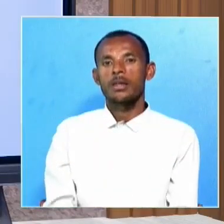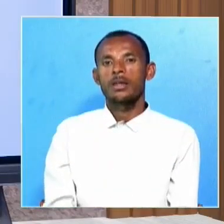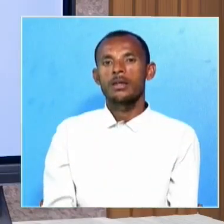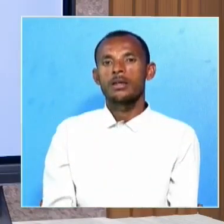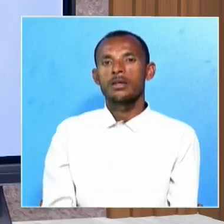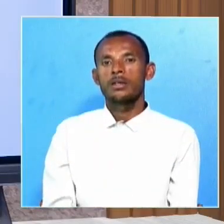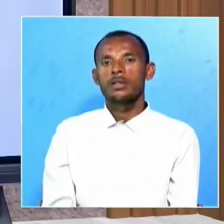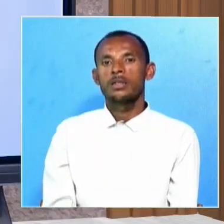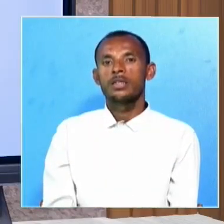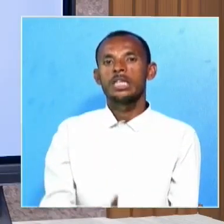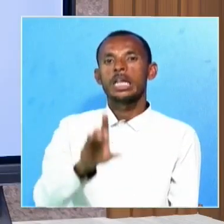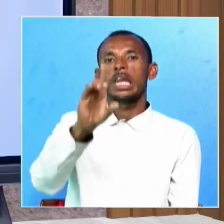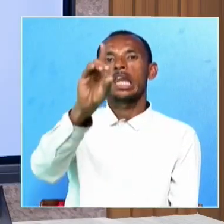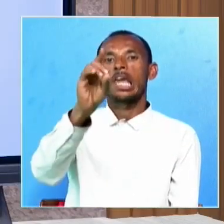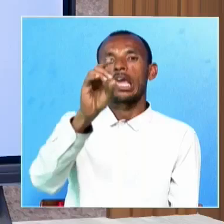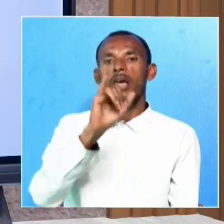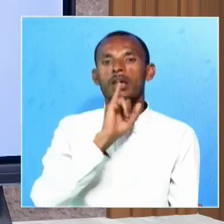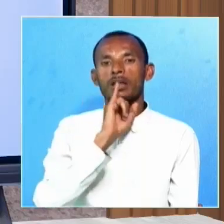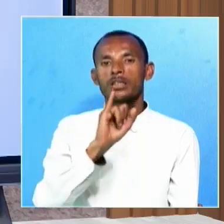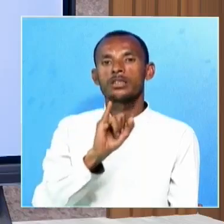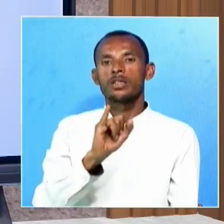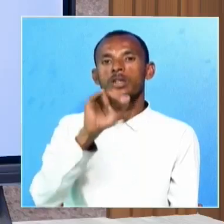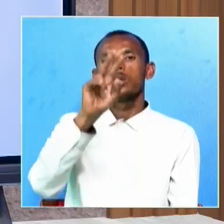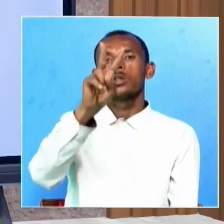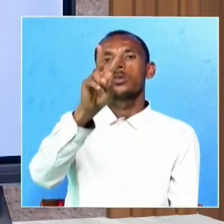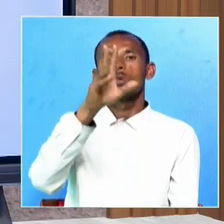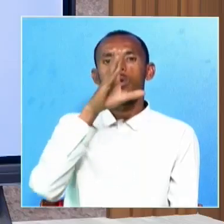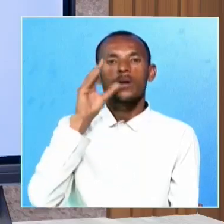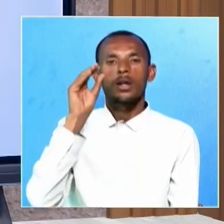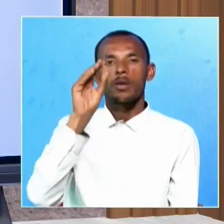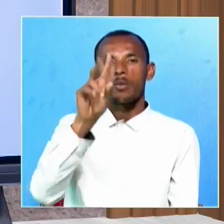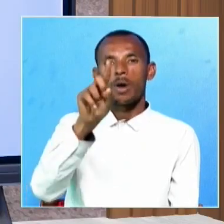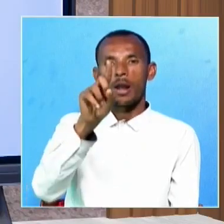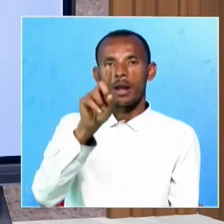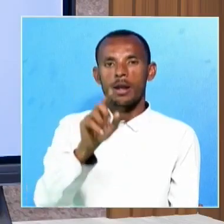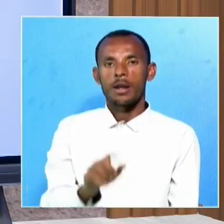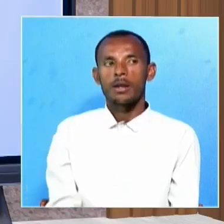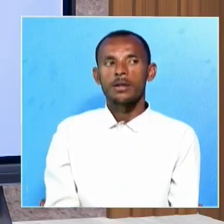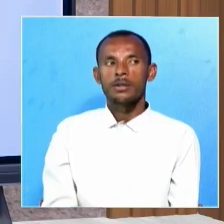Subset of set D contains 2 and 1.